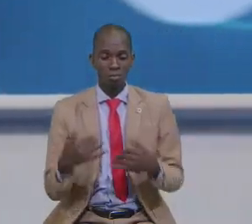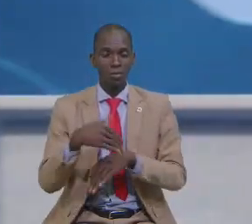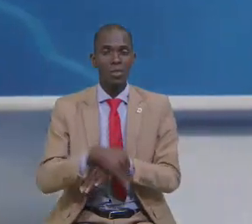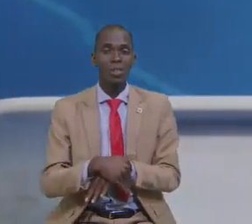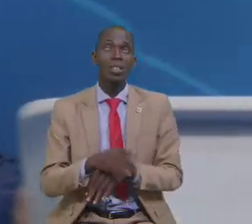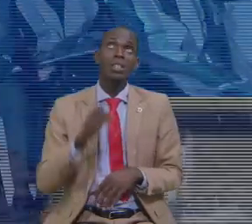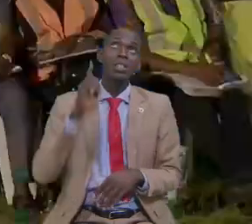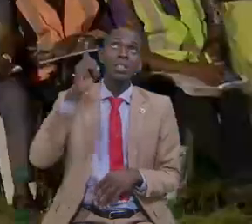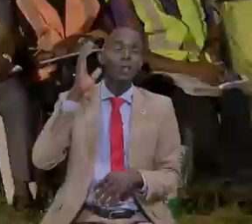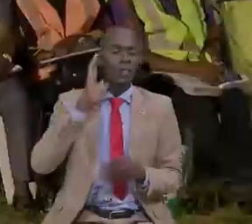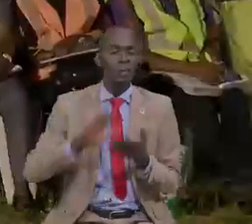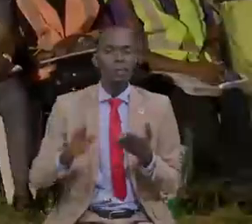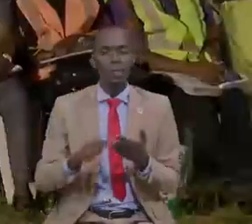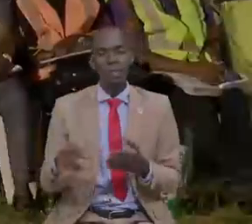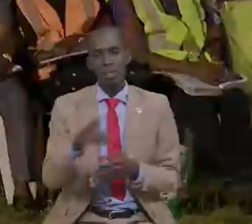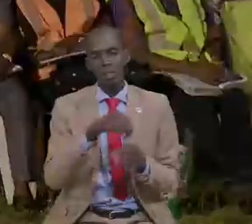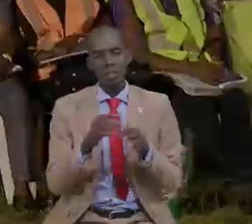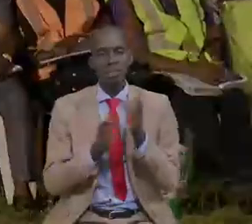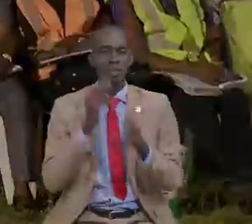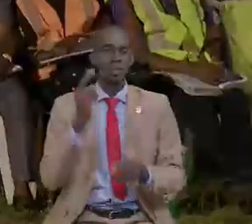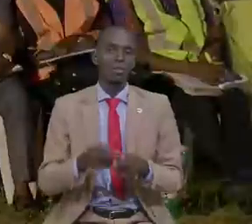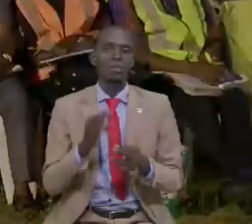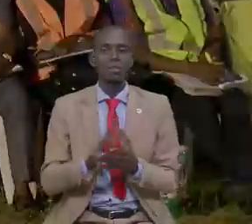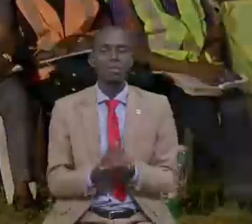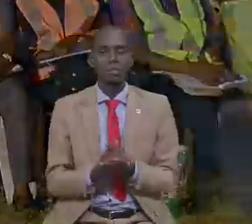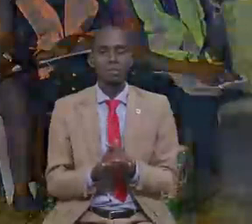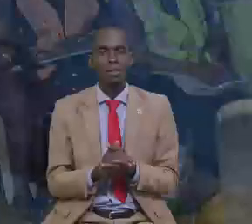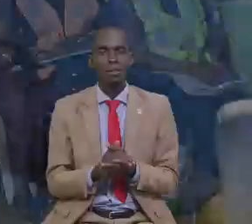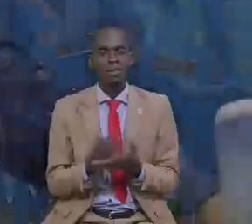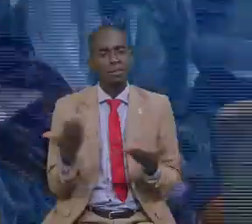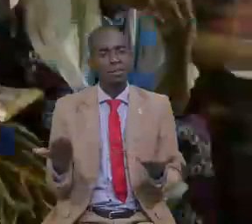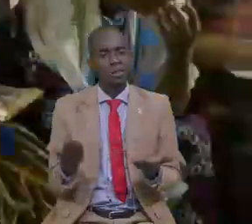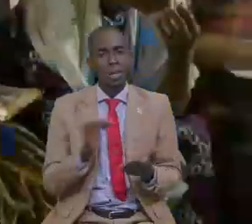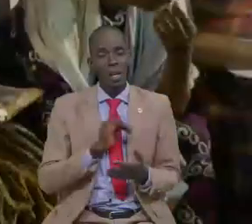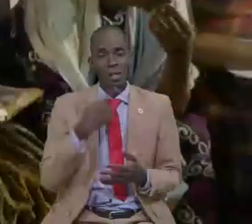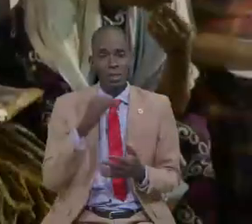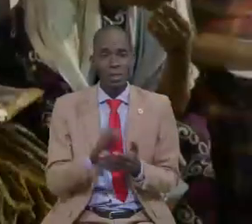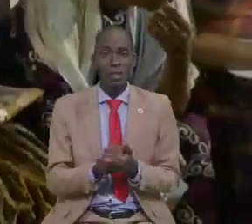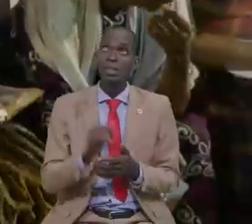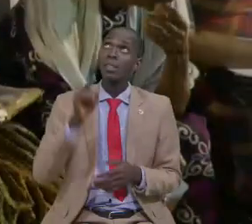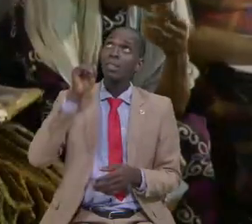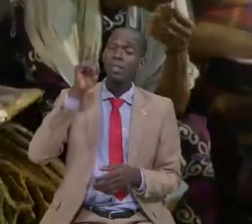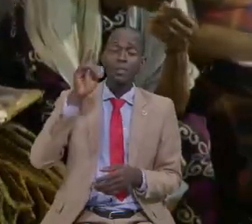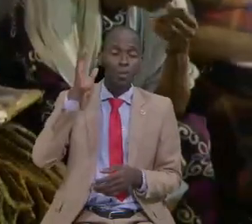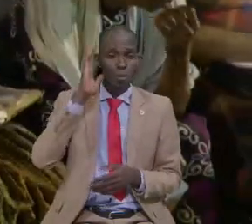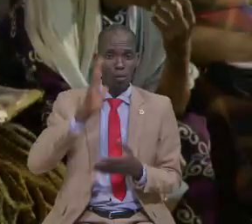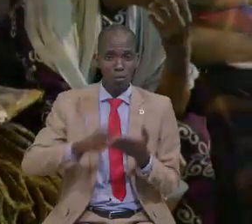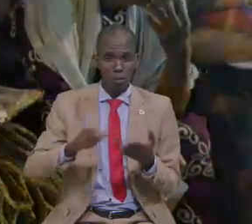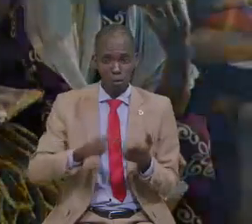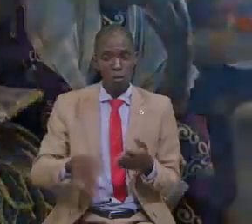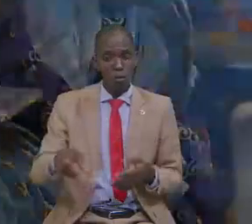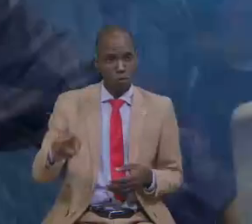will forgive you okay I said you not it's going to forgive other people